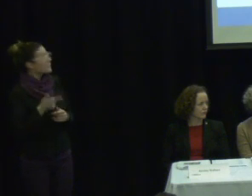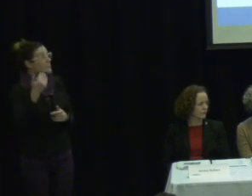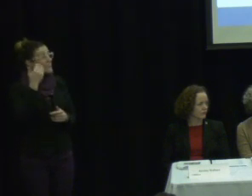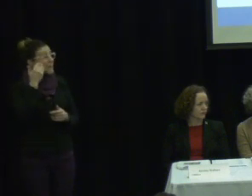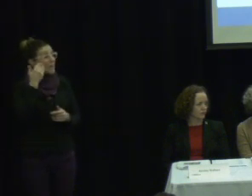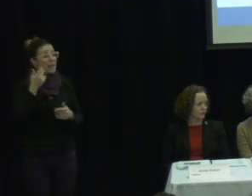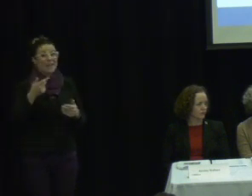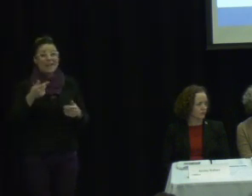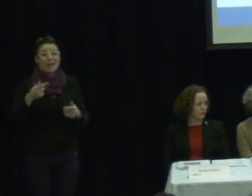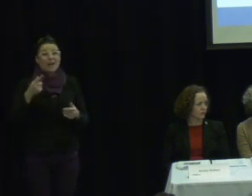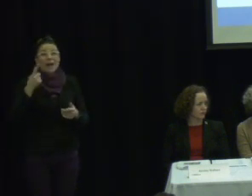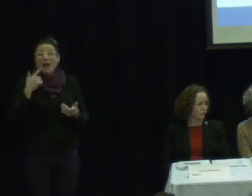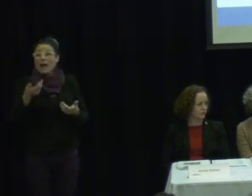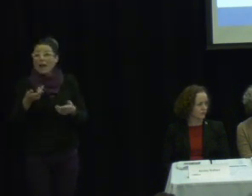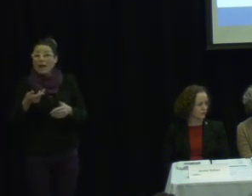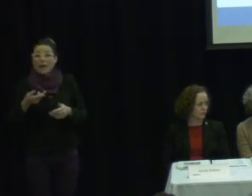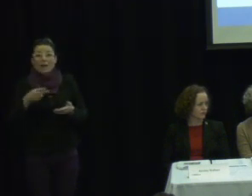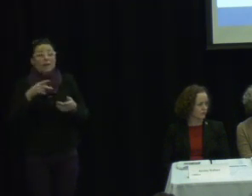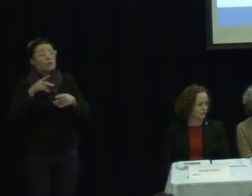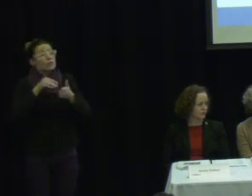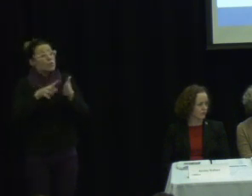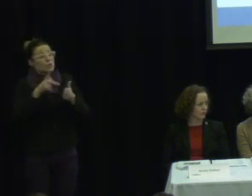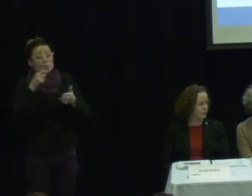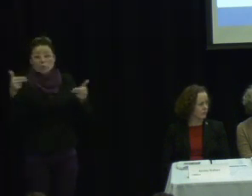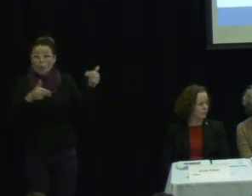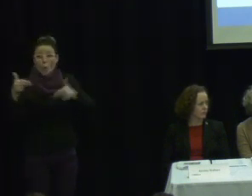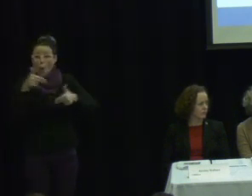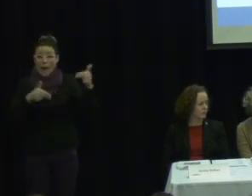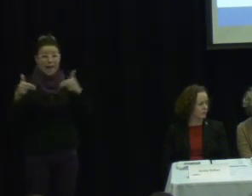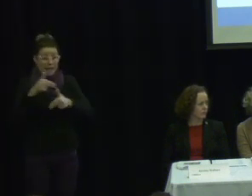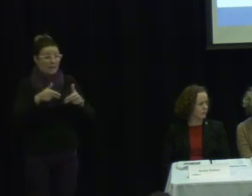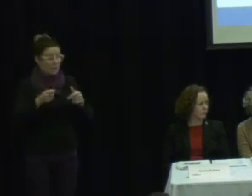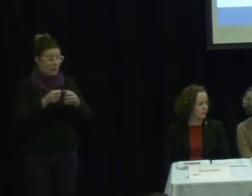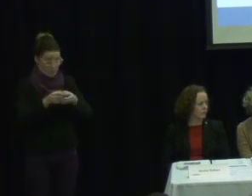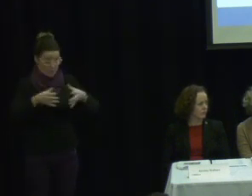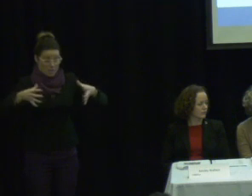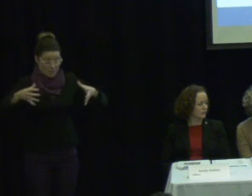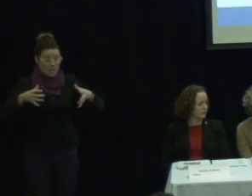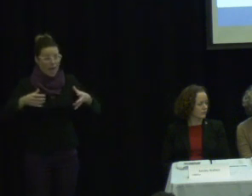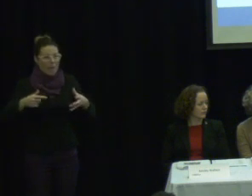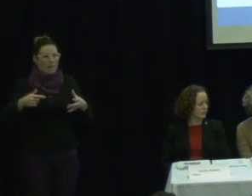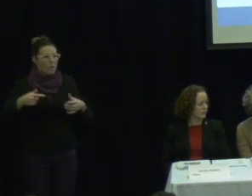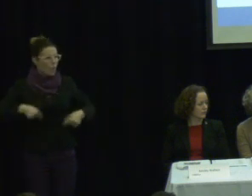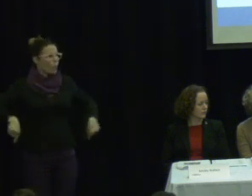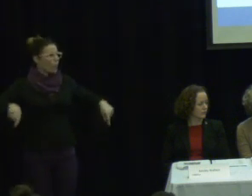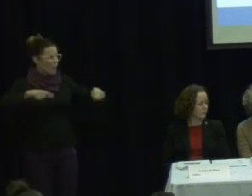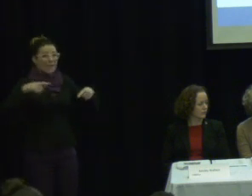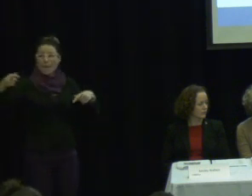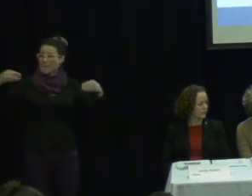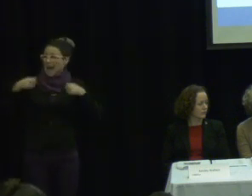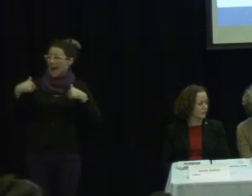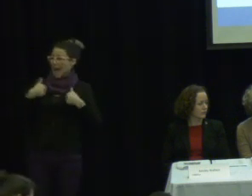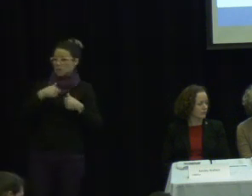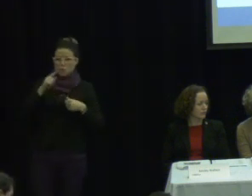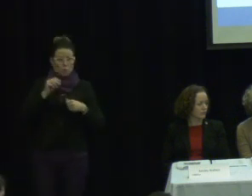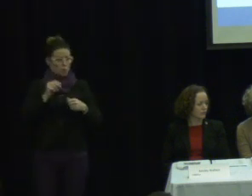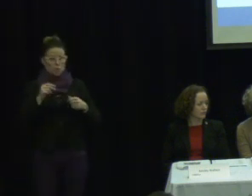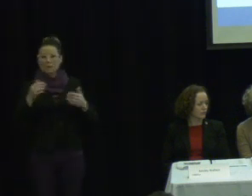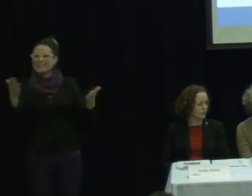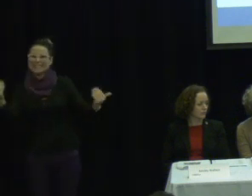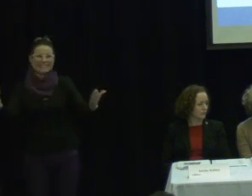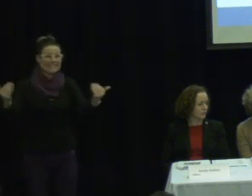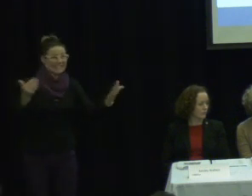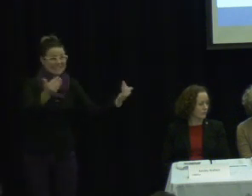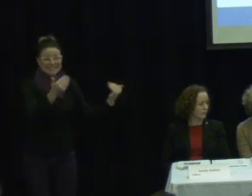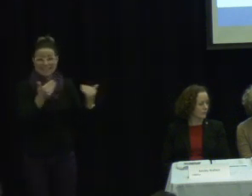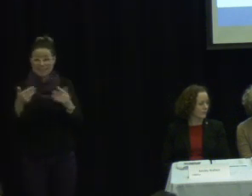paid to increase enrollment. We get paid to, you know, increase or make sure that we stay in the black on the budget. Nobody gets paid to give us money.